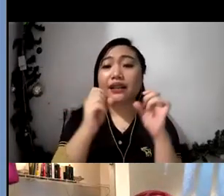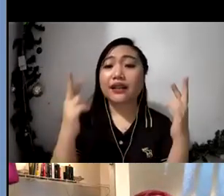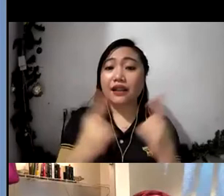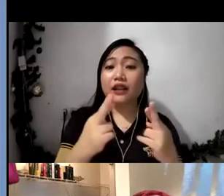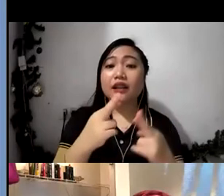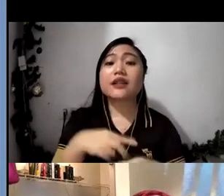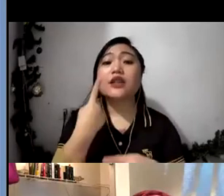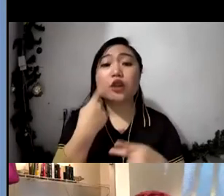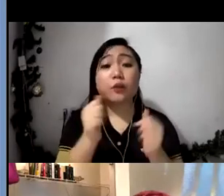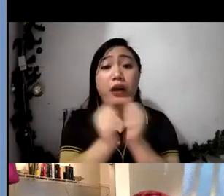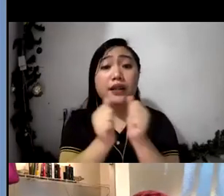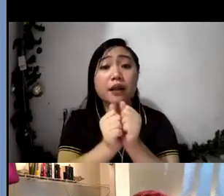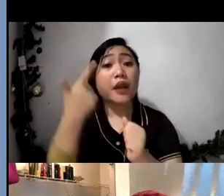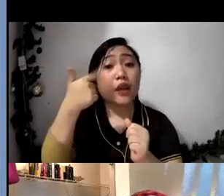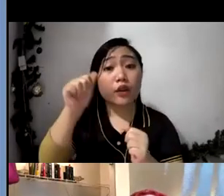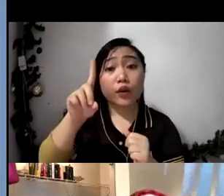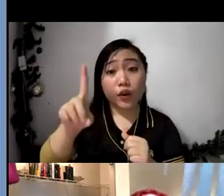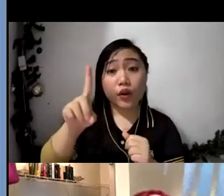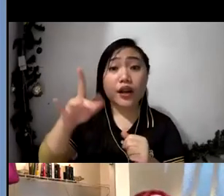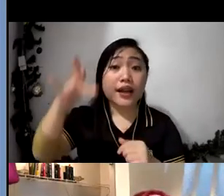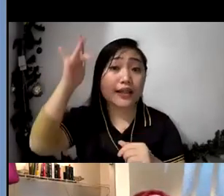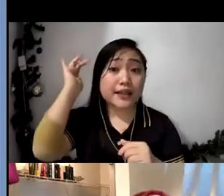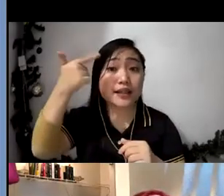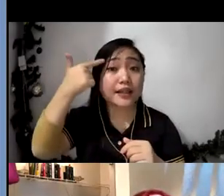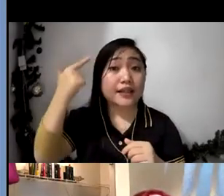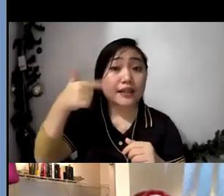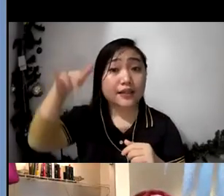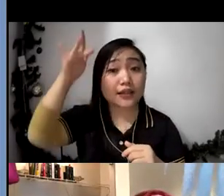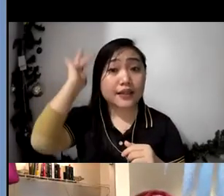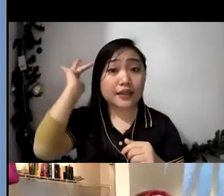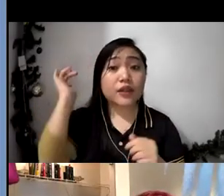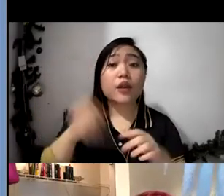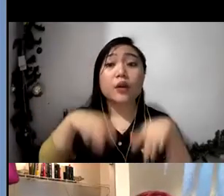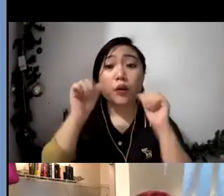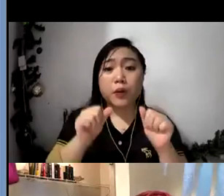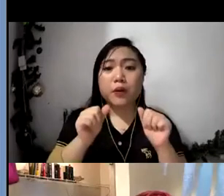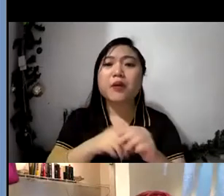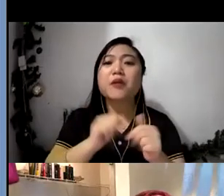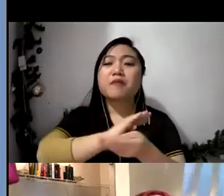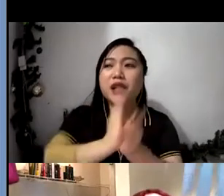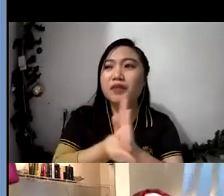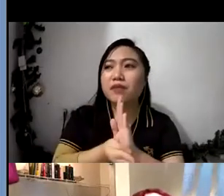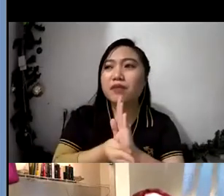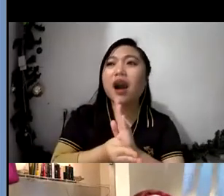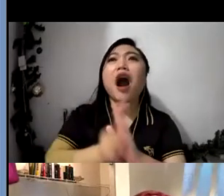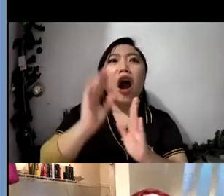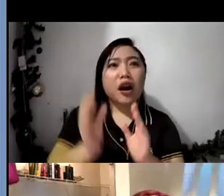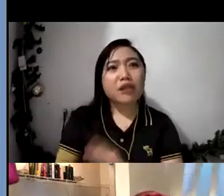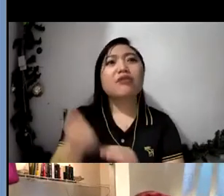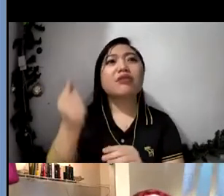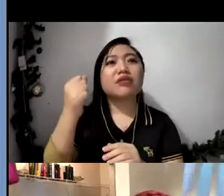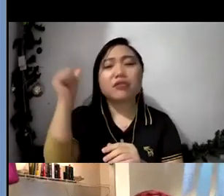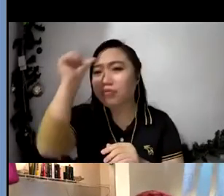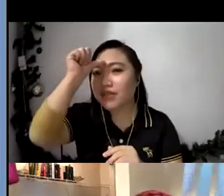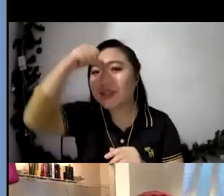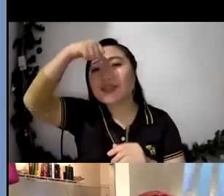attended GLAD orientation or gender sensitivity training, let it be a refresher hour for you, no,